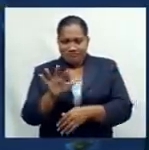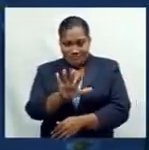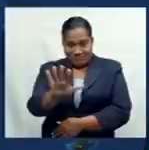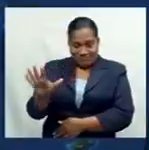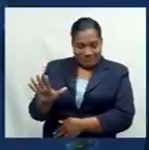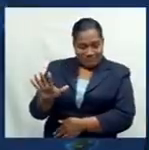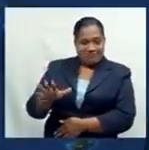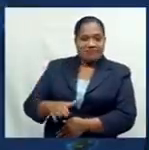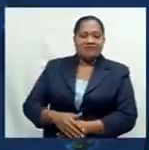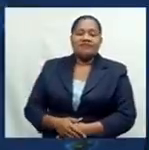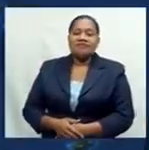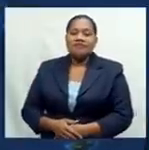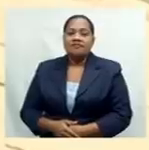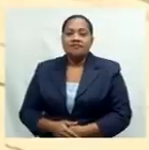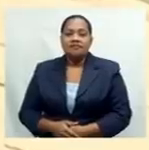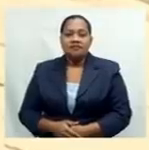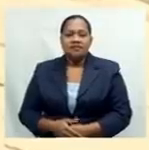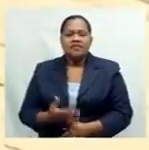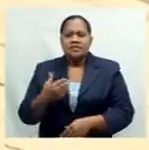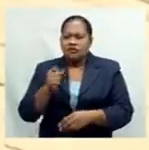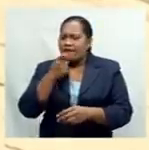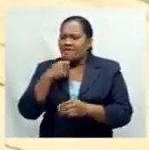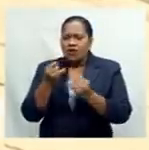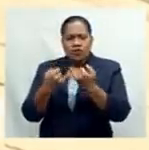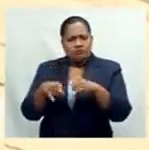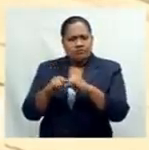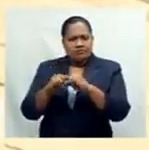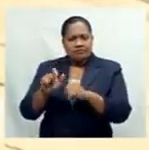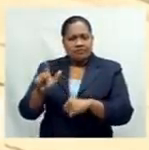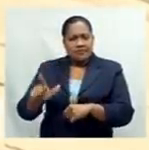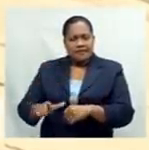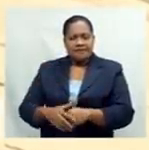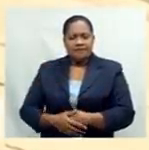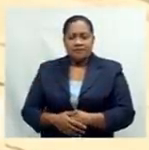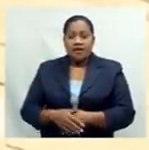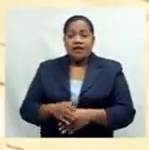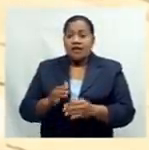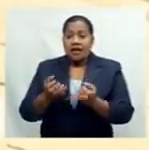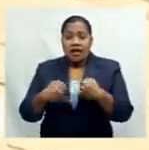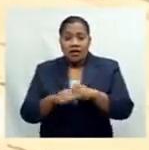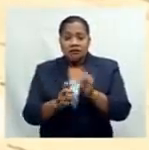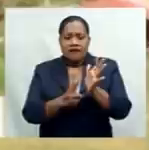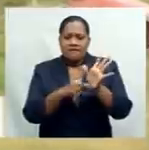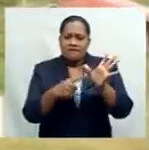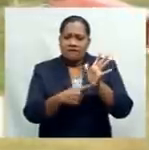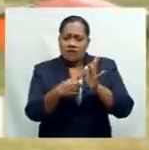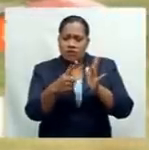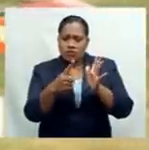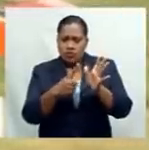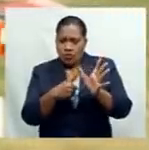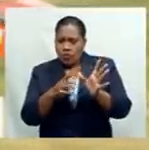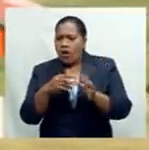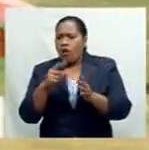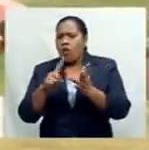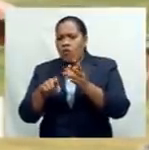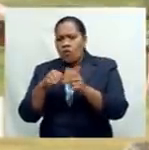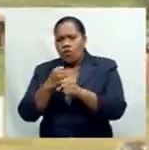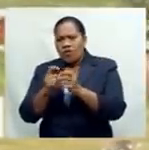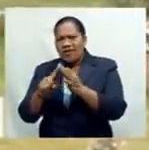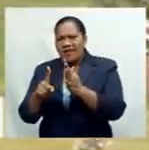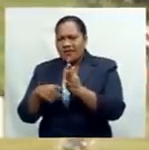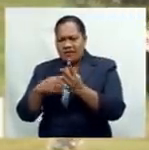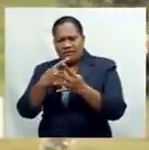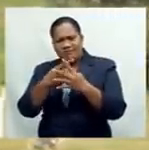program. There's still a few islands left. And those islands are Watoa, Ongea, Namukelau, Matuku and